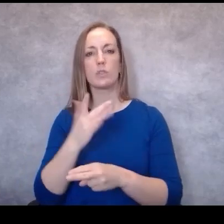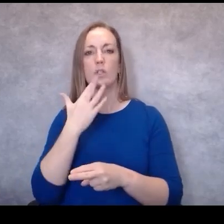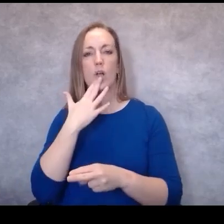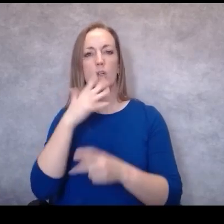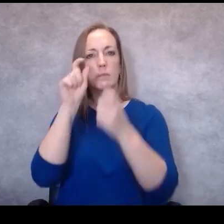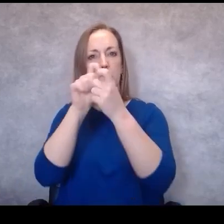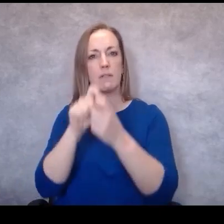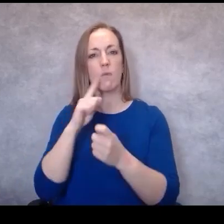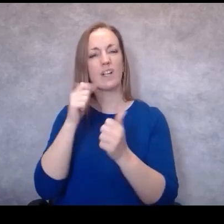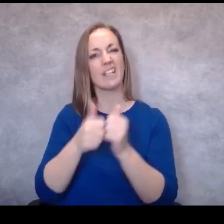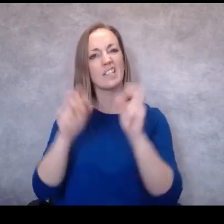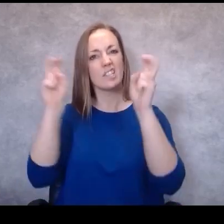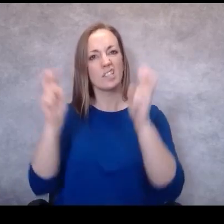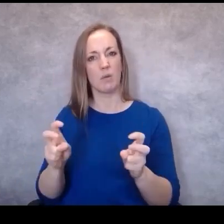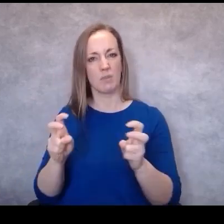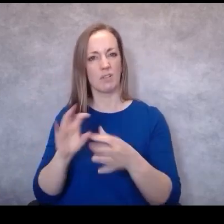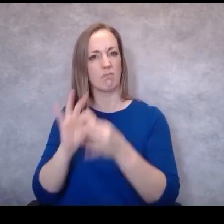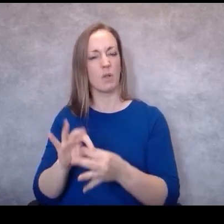students.